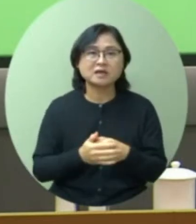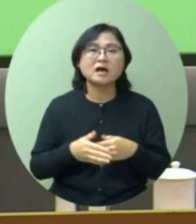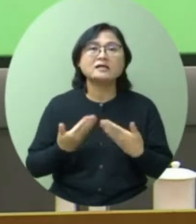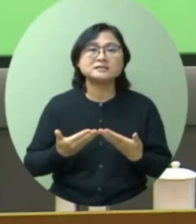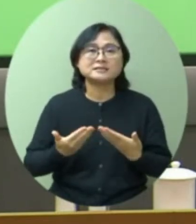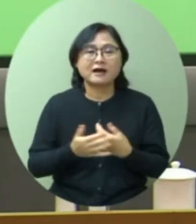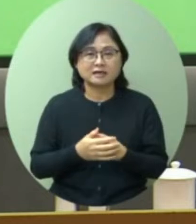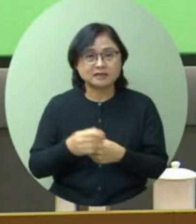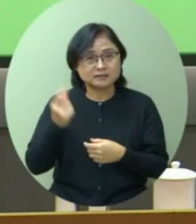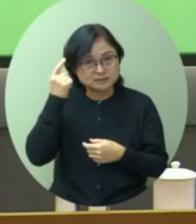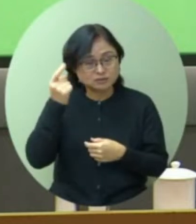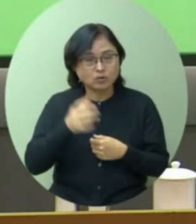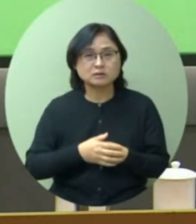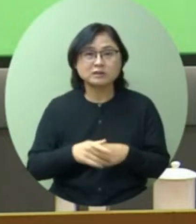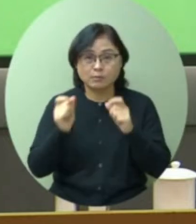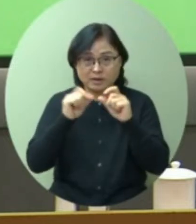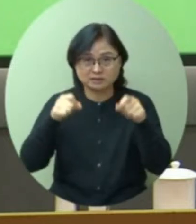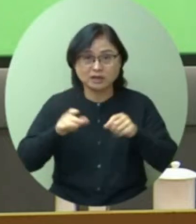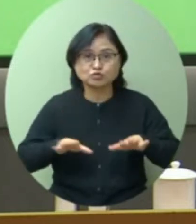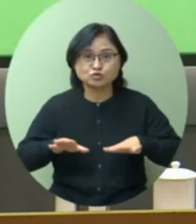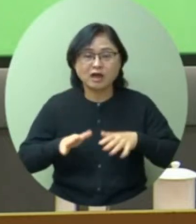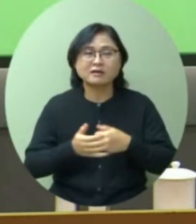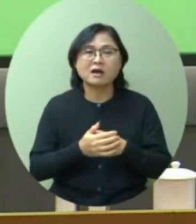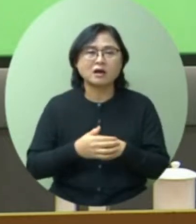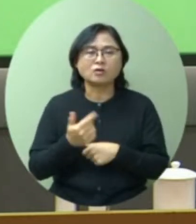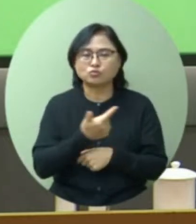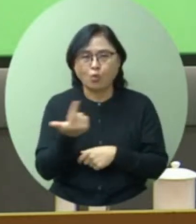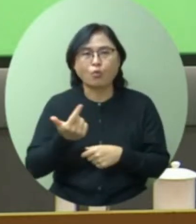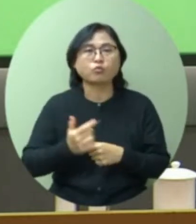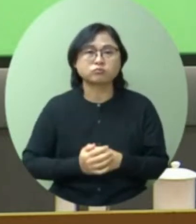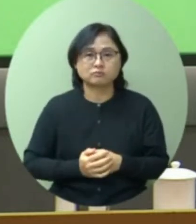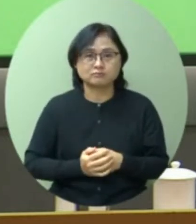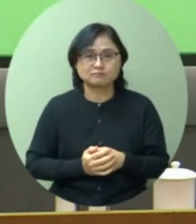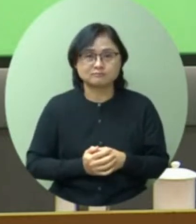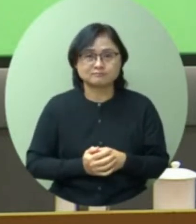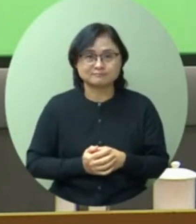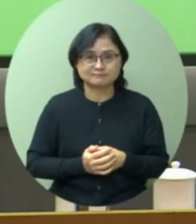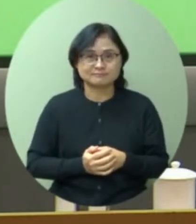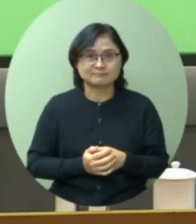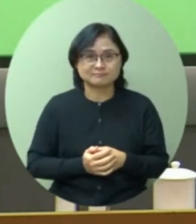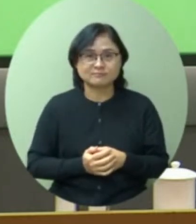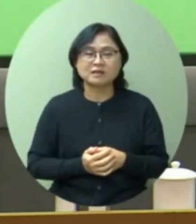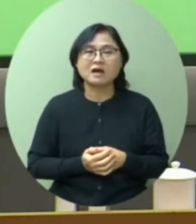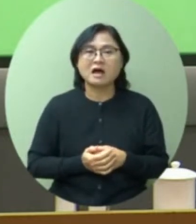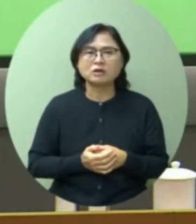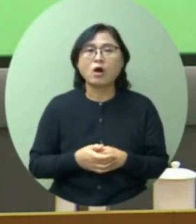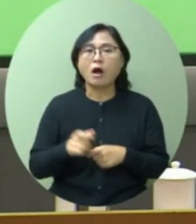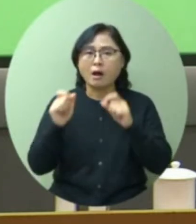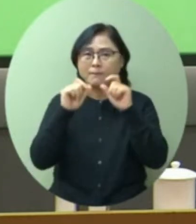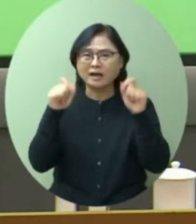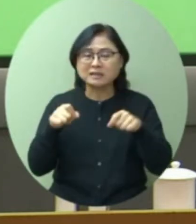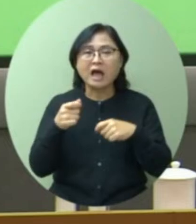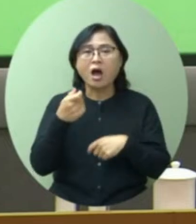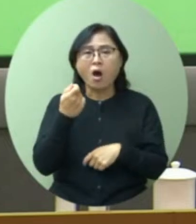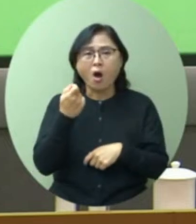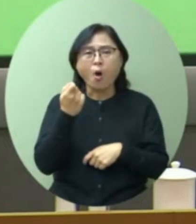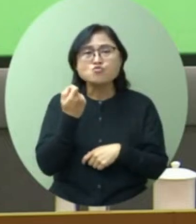demand in the market. If demand means bigger flats, then supply will change.